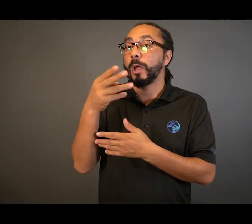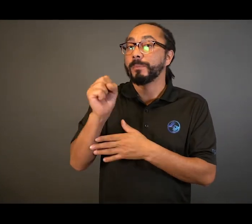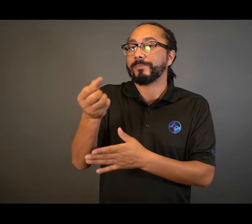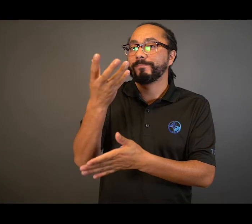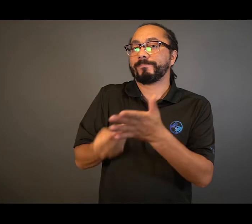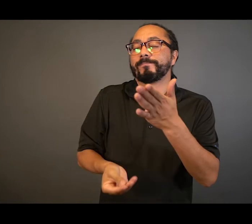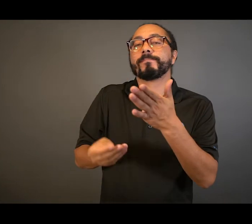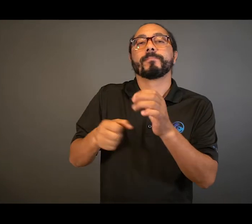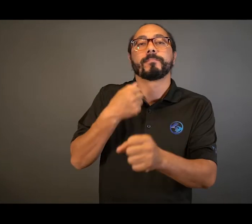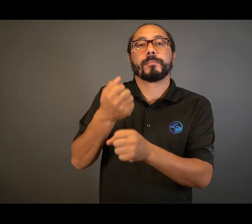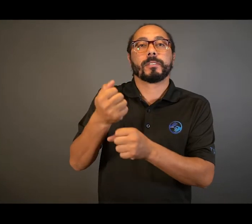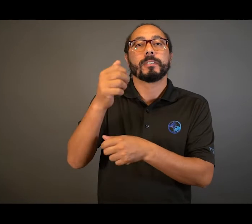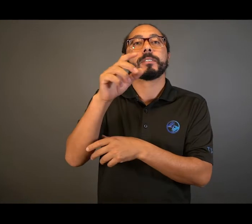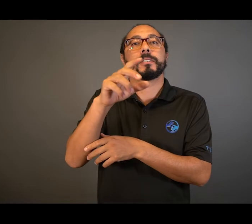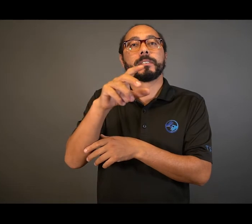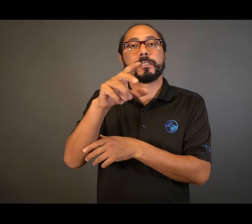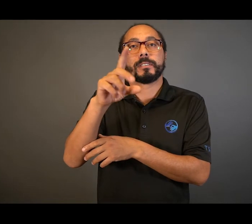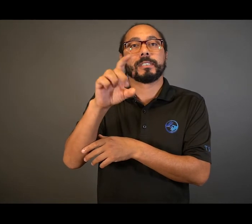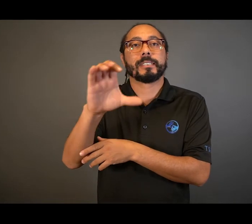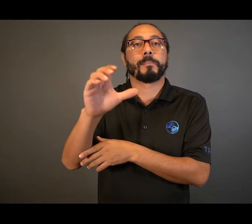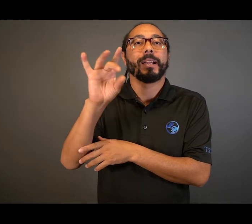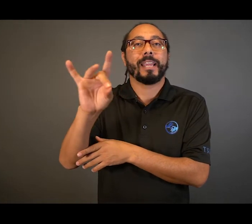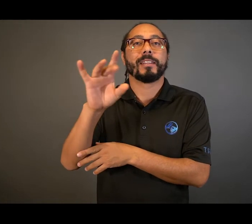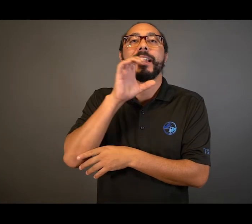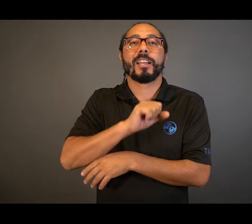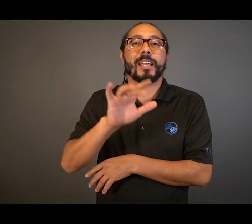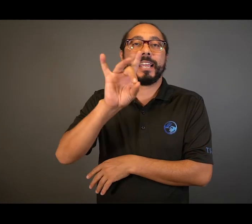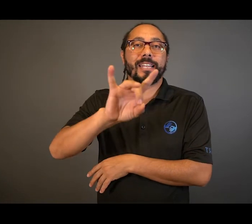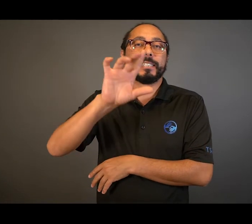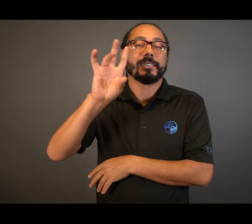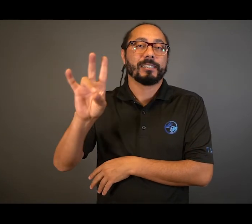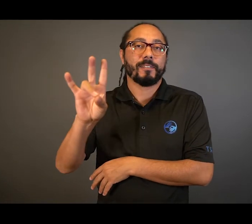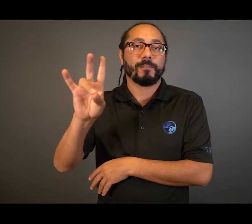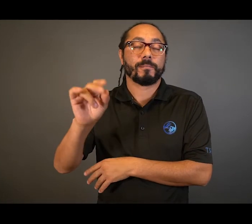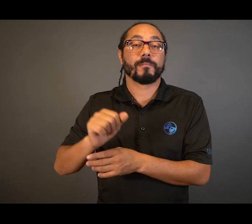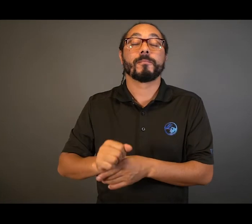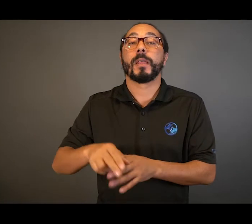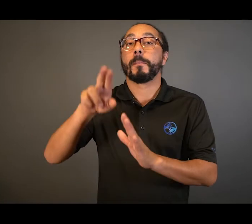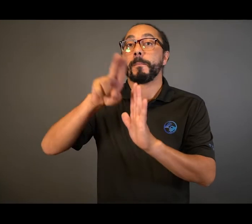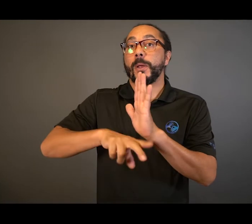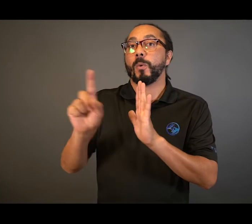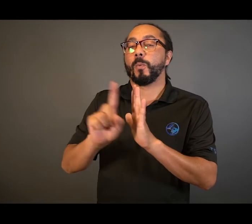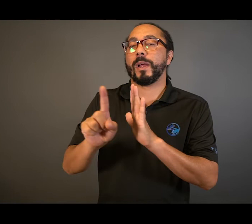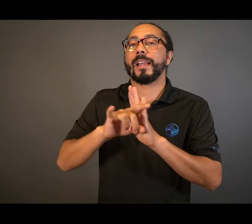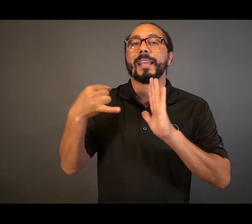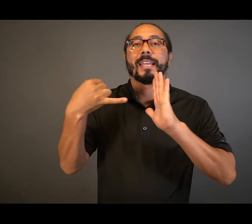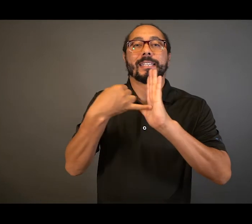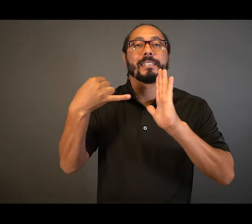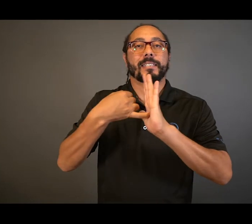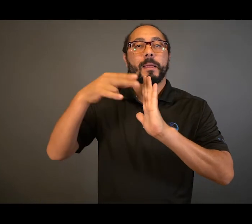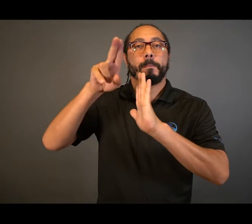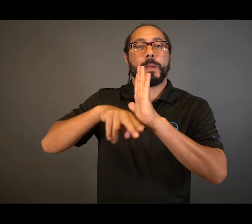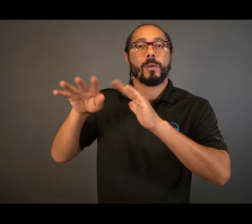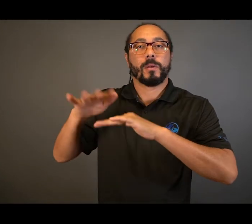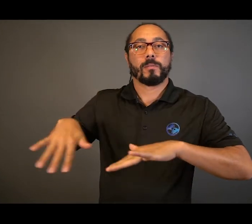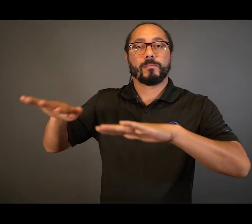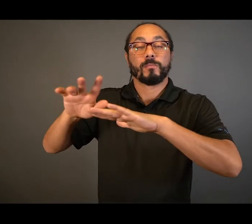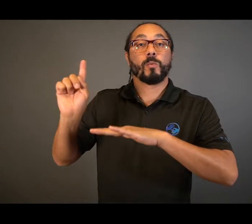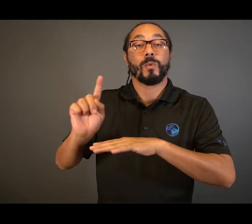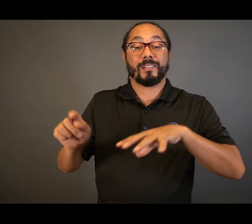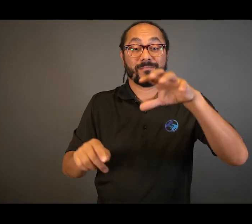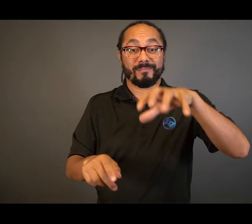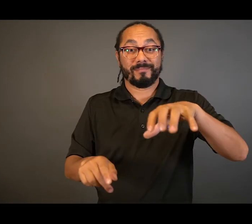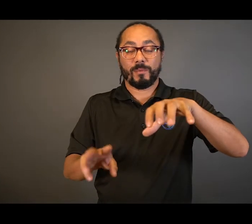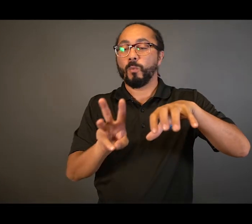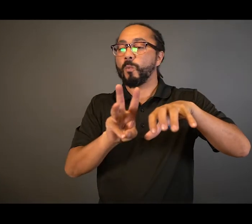on November 8, 1877, at the age of 87, and he is buried in the Islington Burying